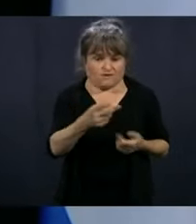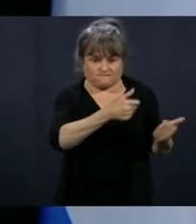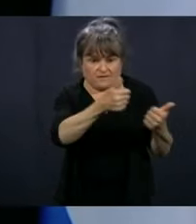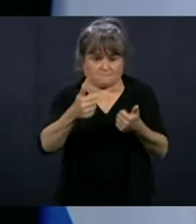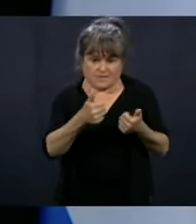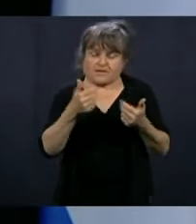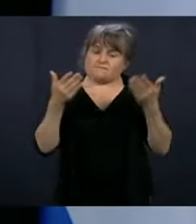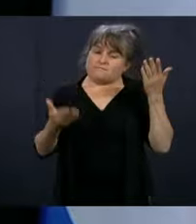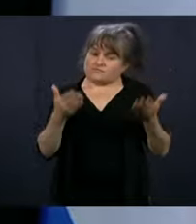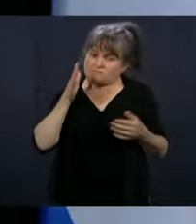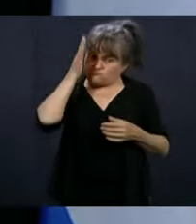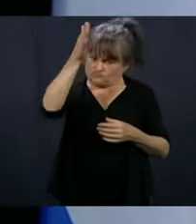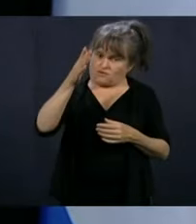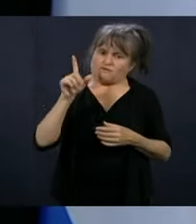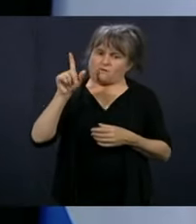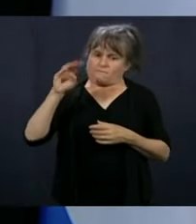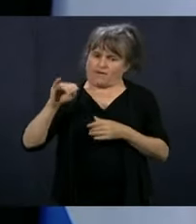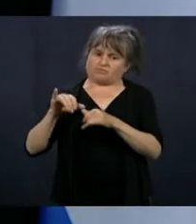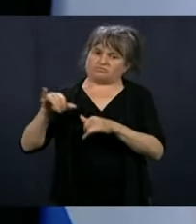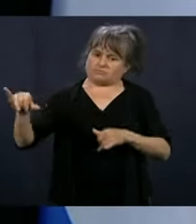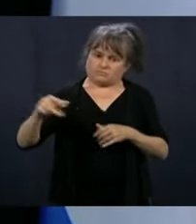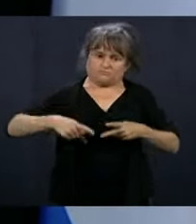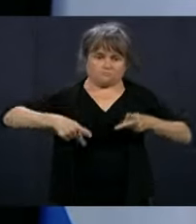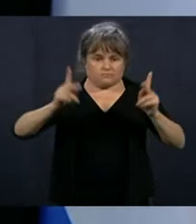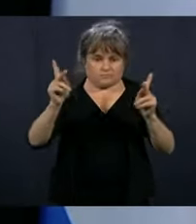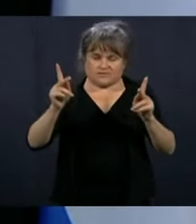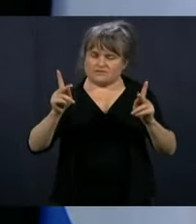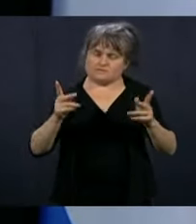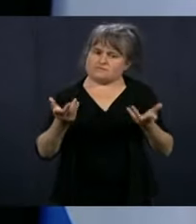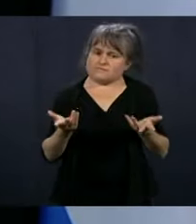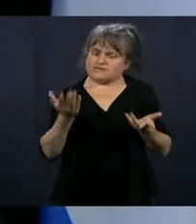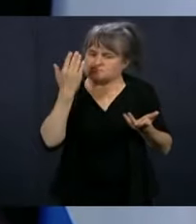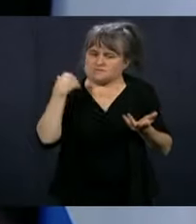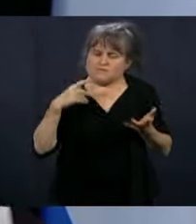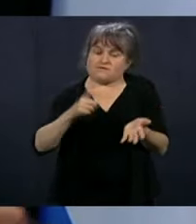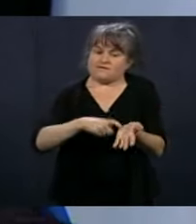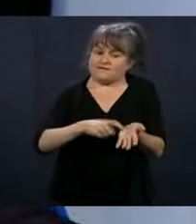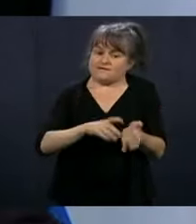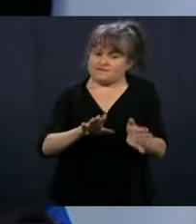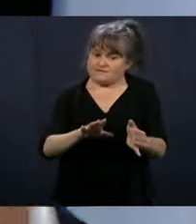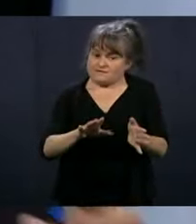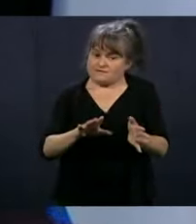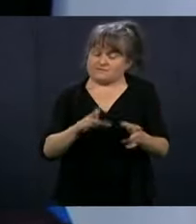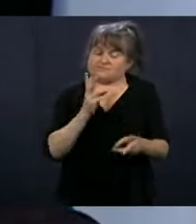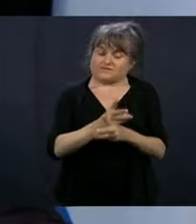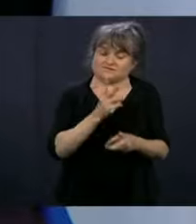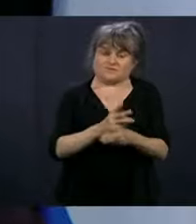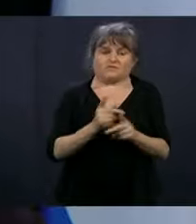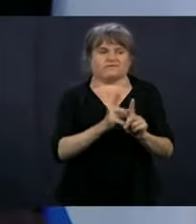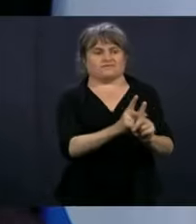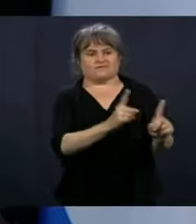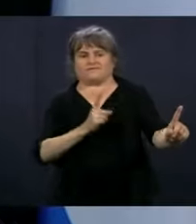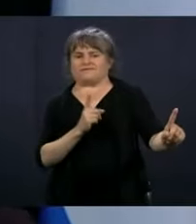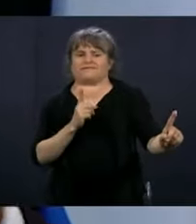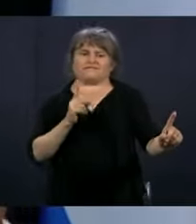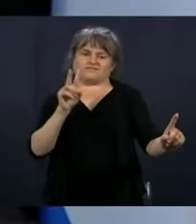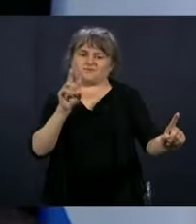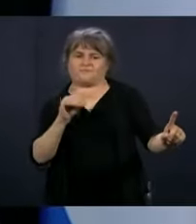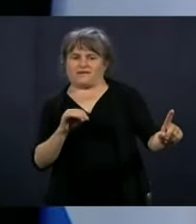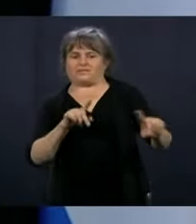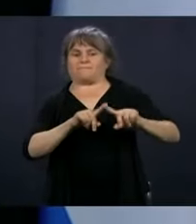2 meter distance, and then we can lower it. But if we realize that we still have outbreaks, because beyond distancing, there's the question, the entire